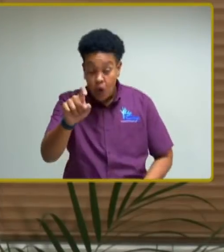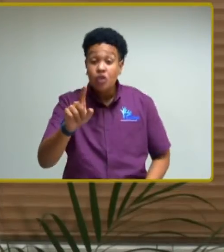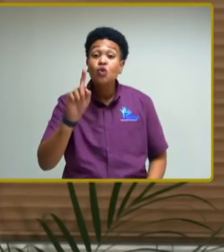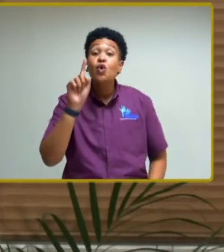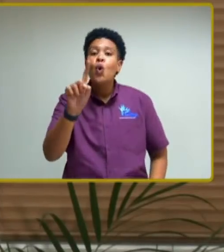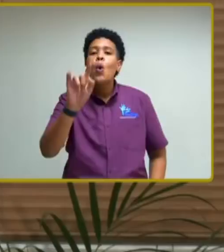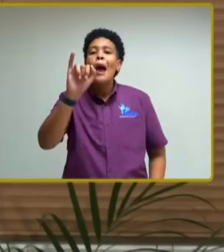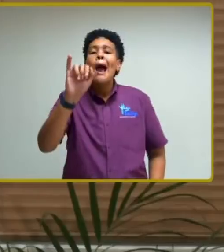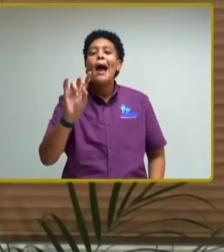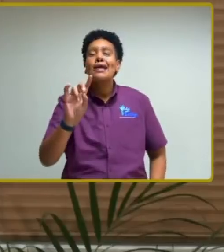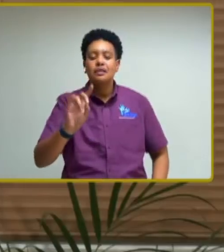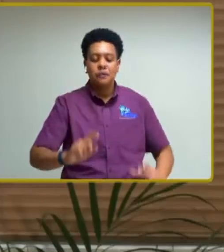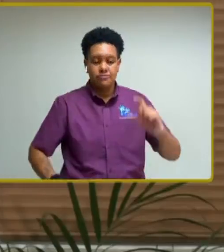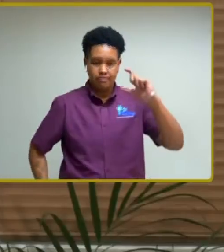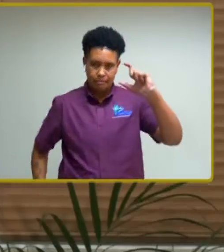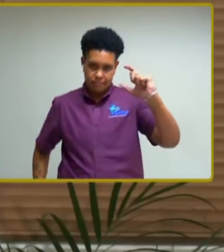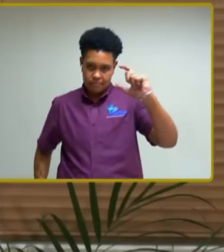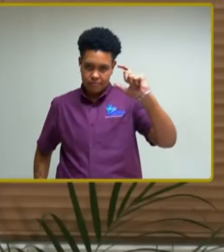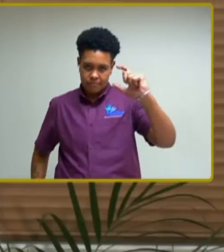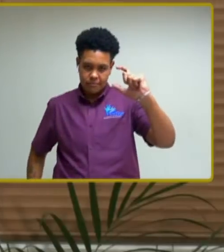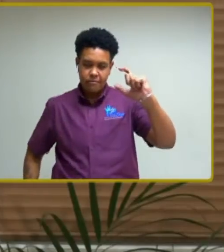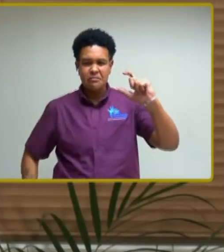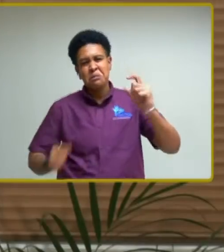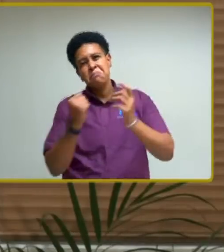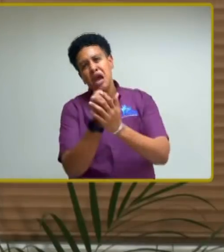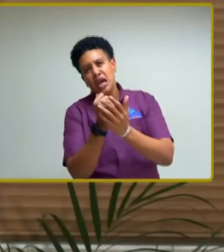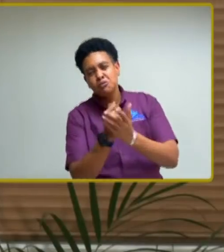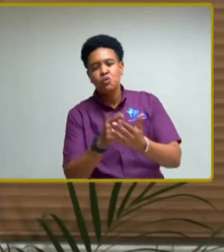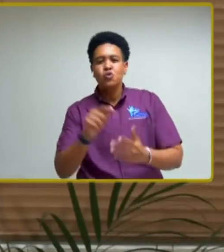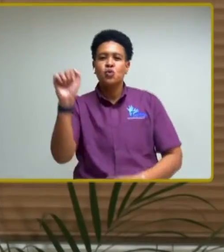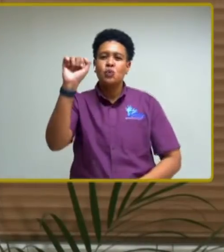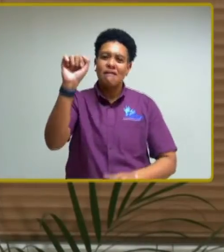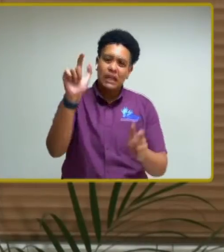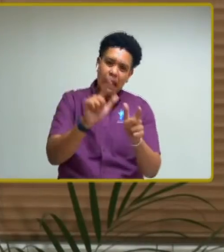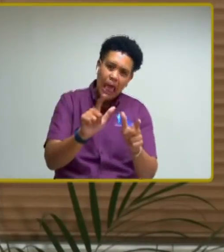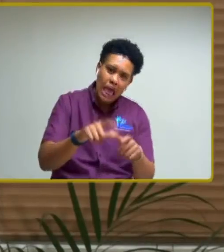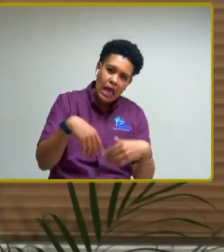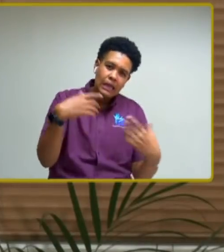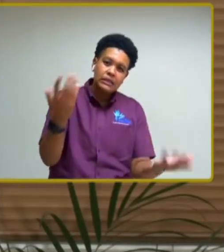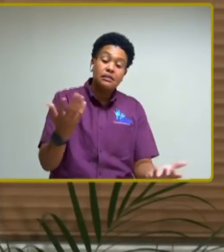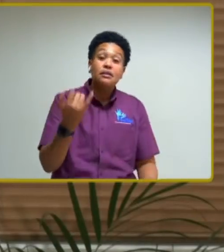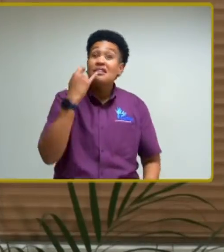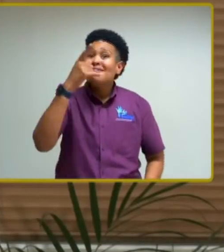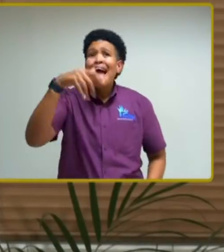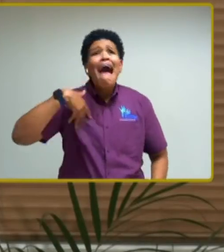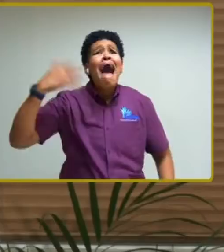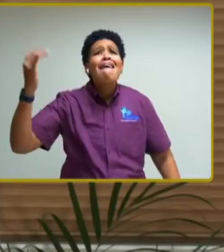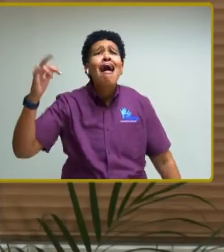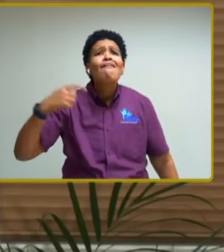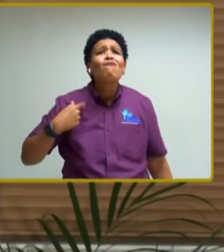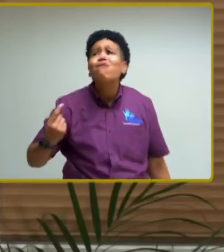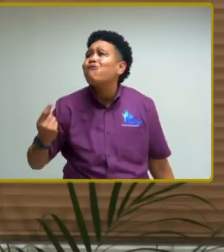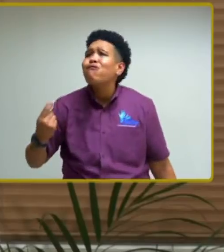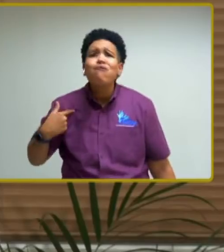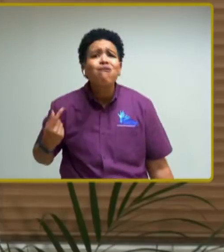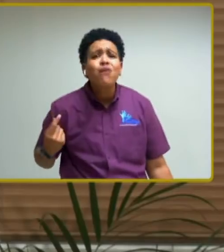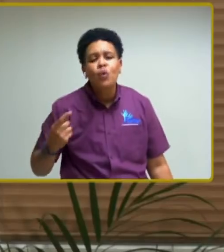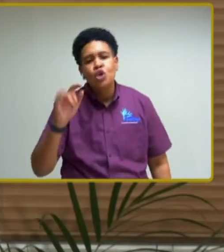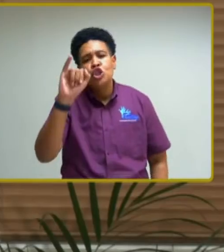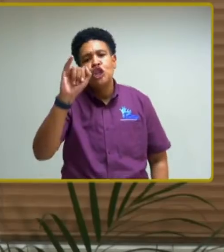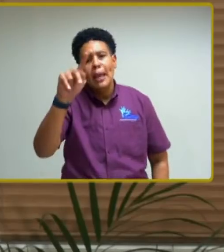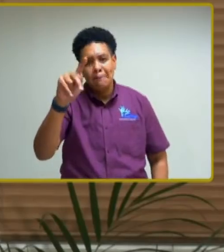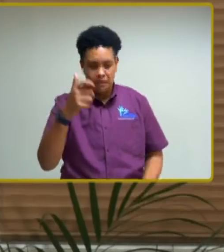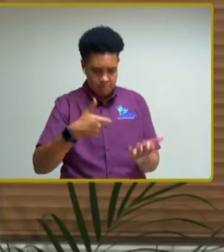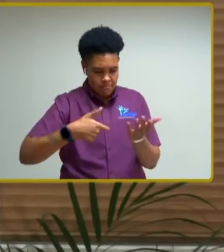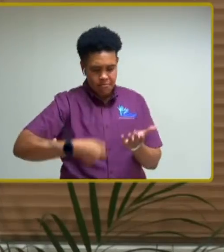government-issued ID or a letter from a justice of the peace testifying to your age.